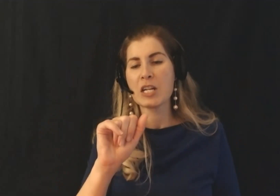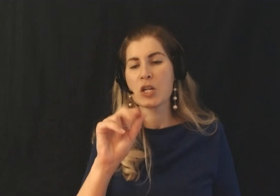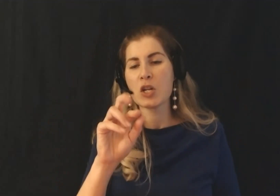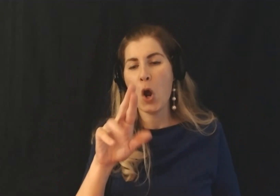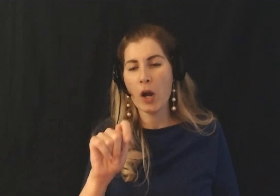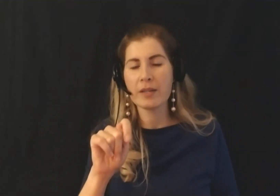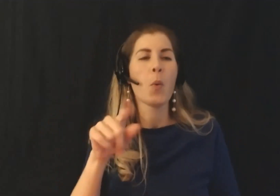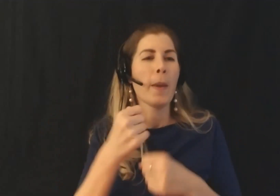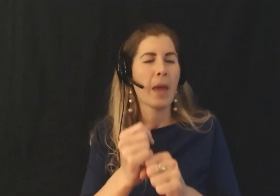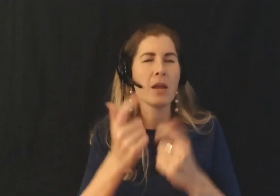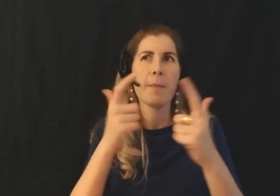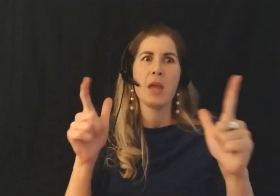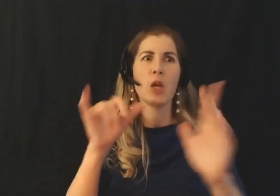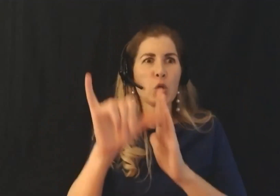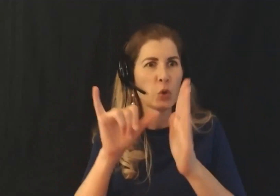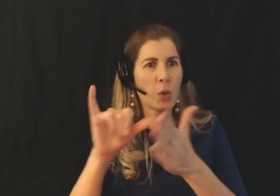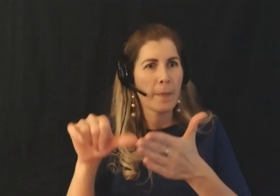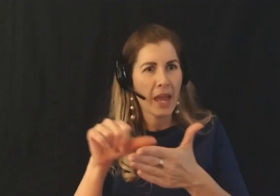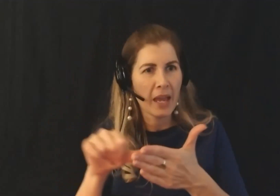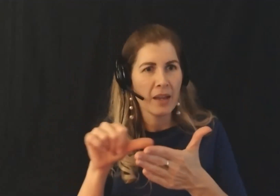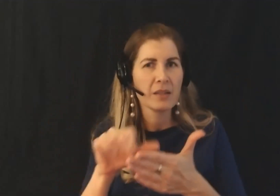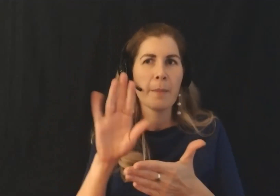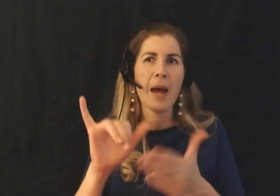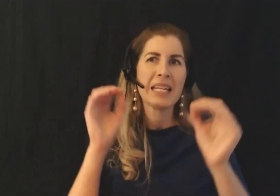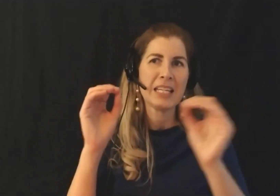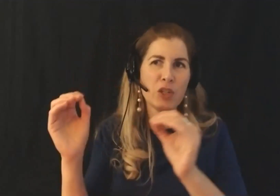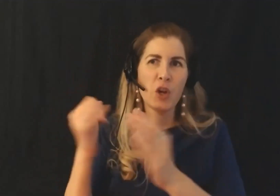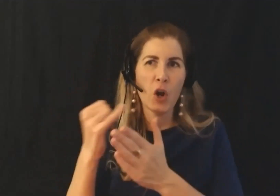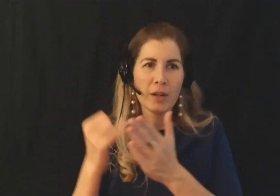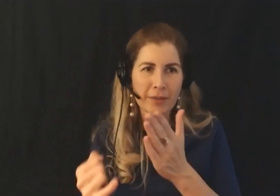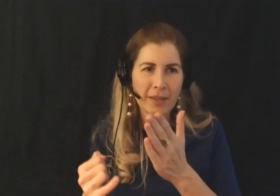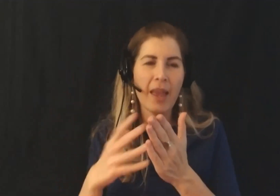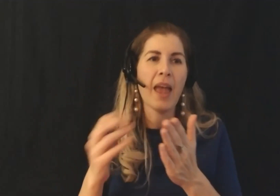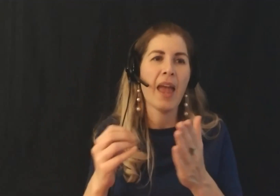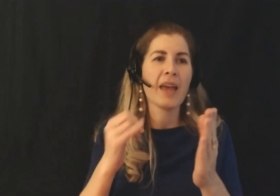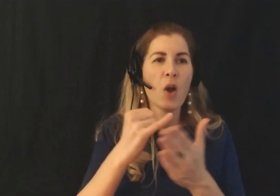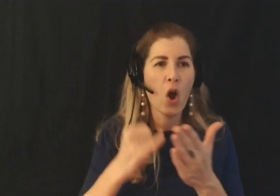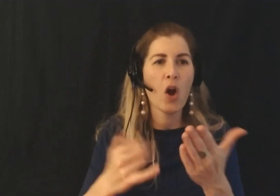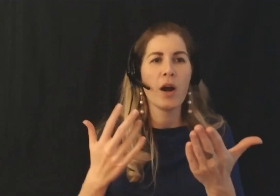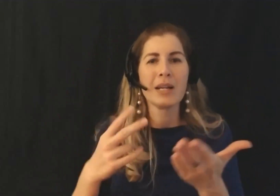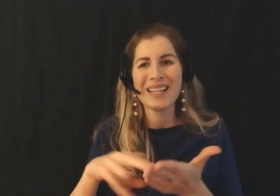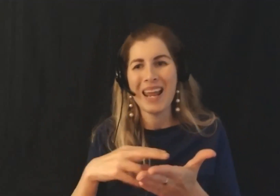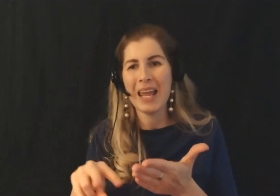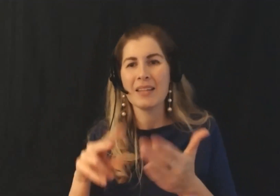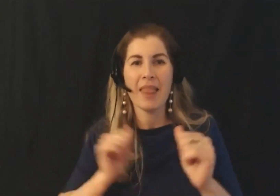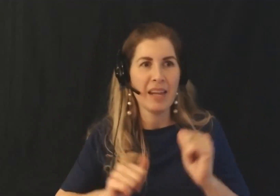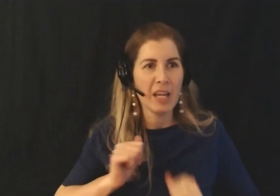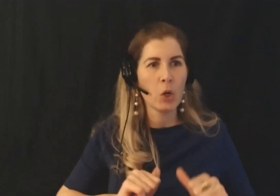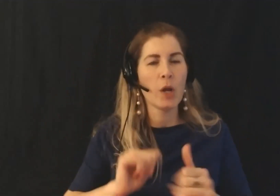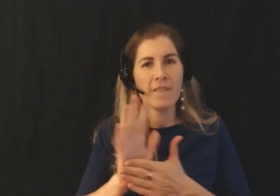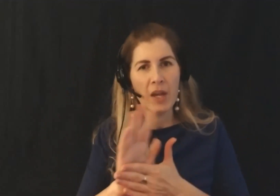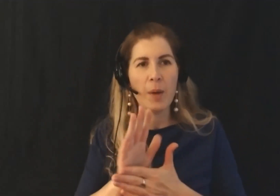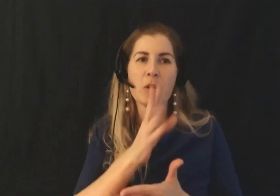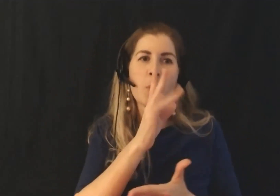YouTube page of videos created by teaching artists in art, dance, theater, film,